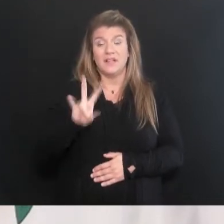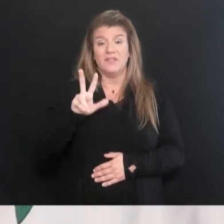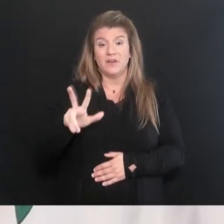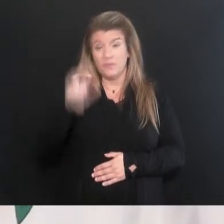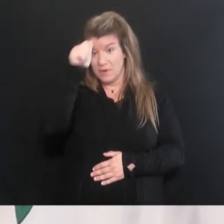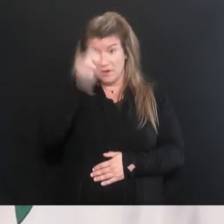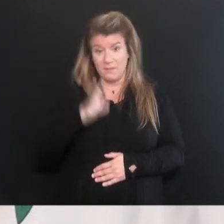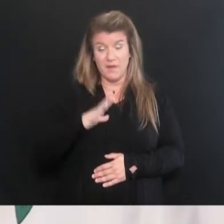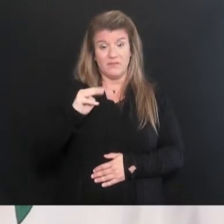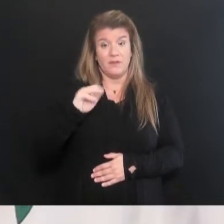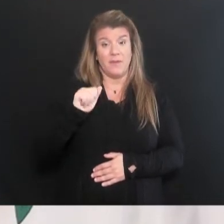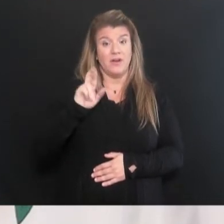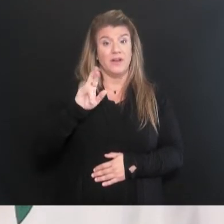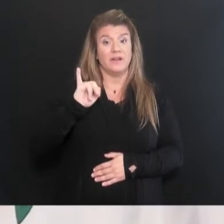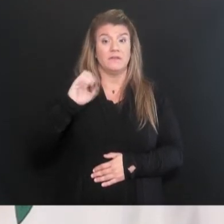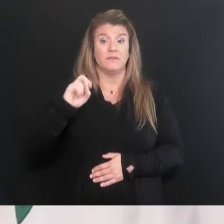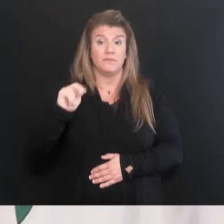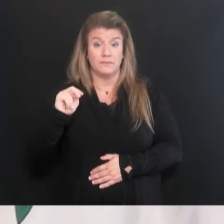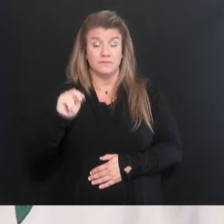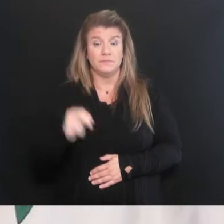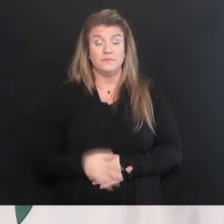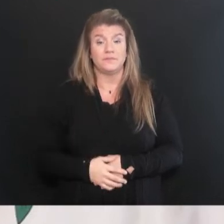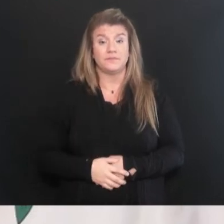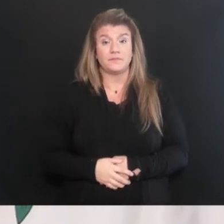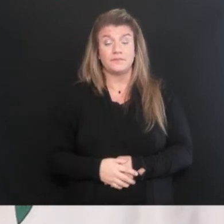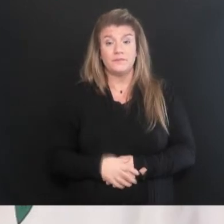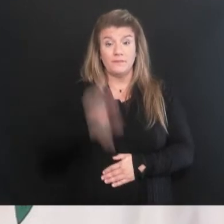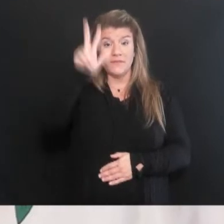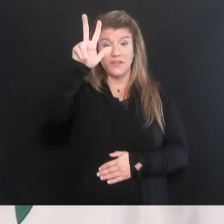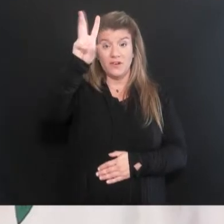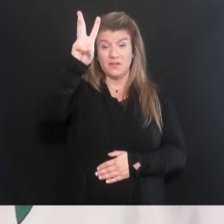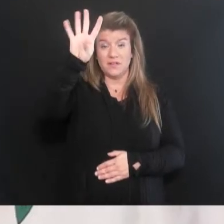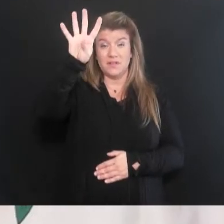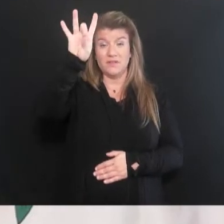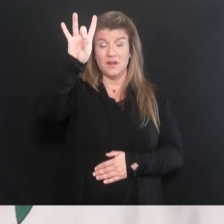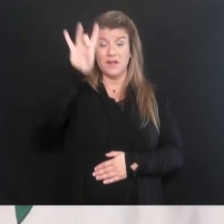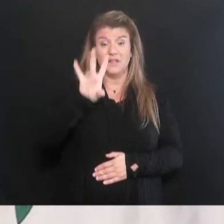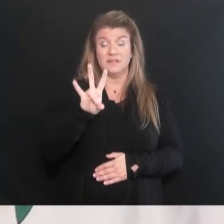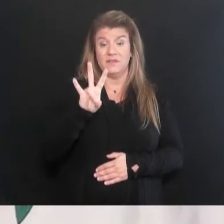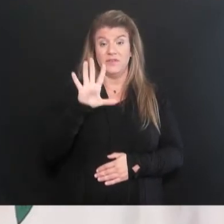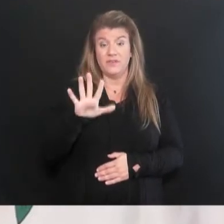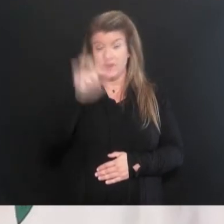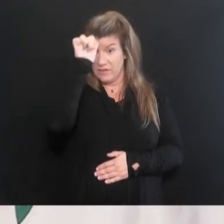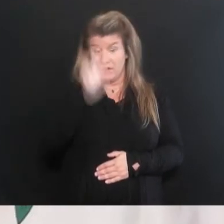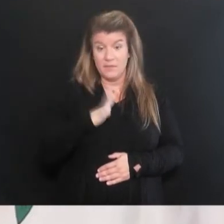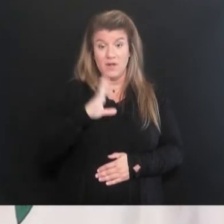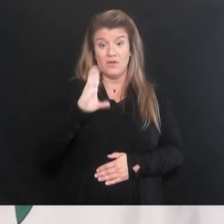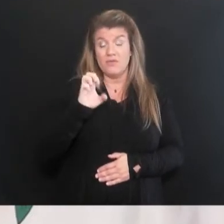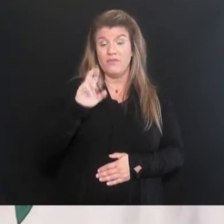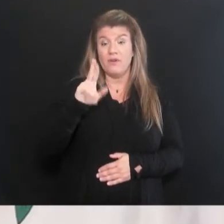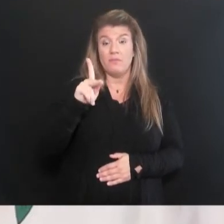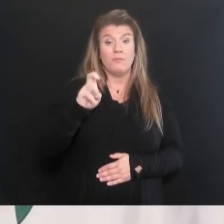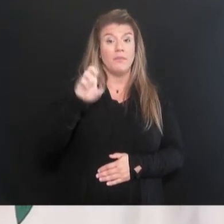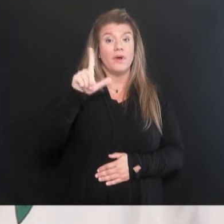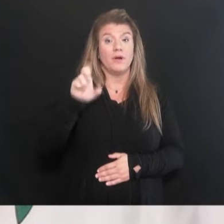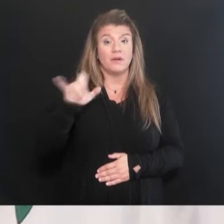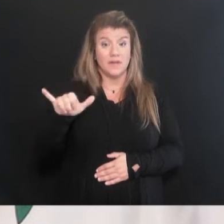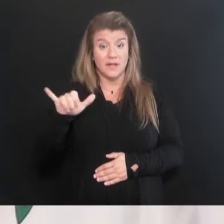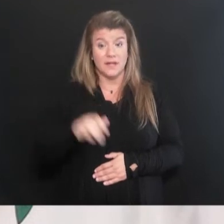73-year-old male from Marion County. The 3,648th death, a 75-year-old male from Berkeley County.